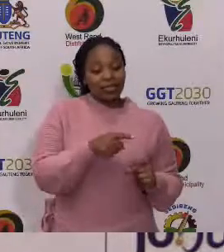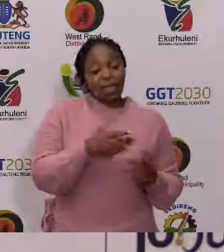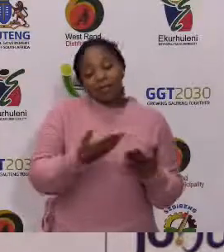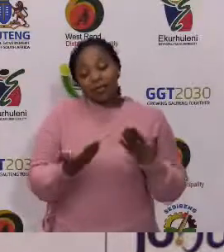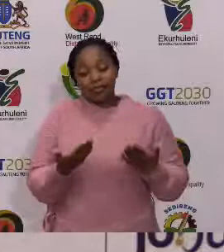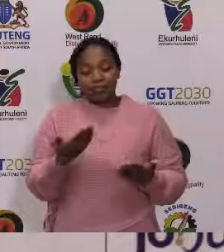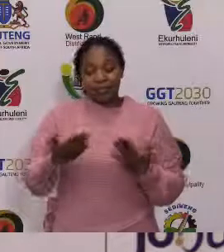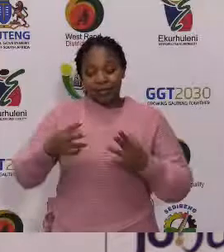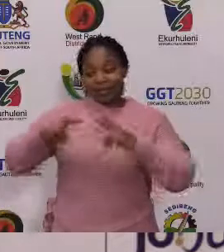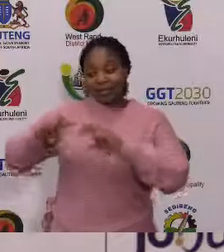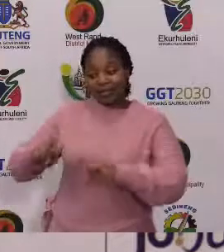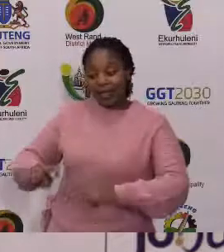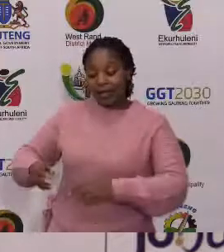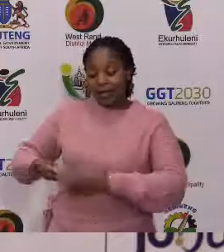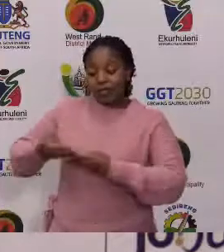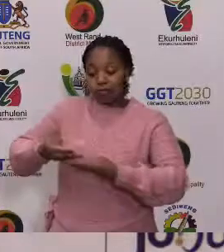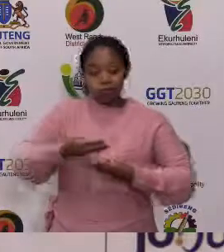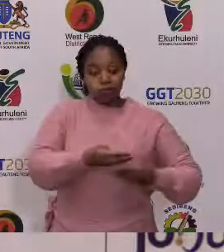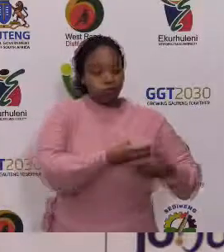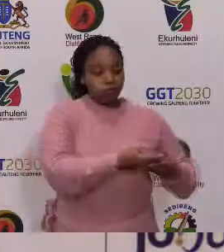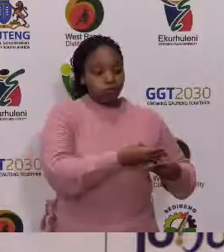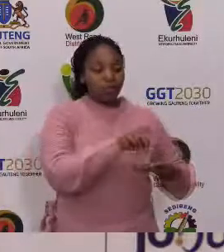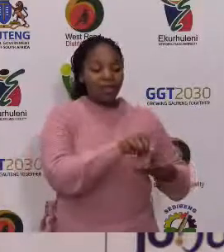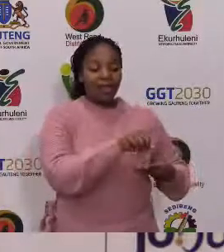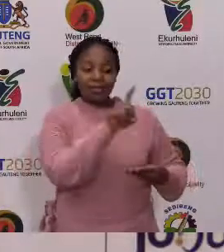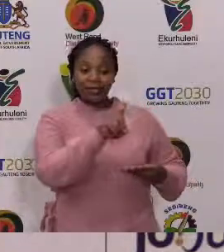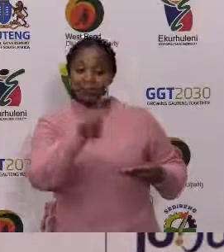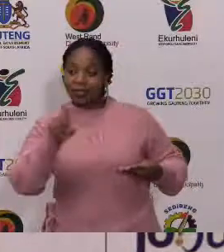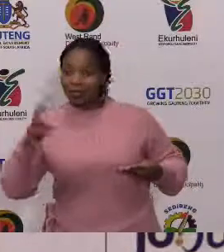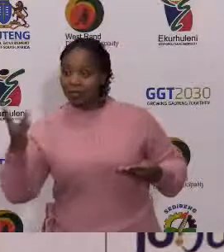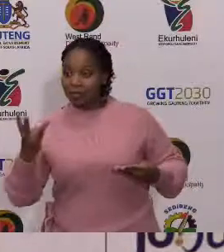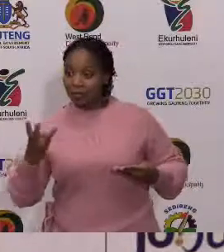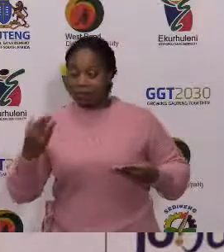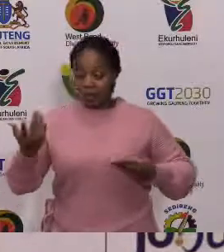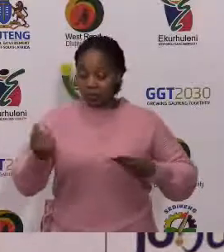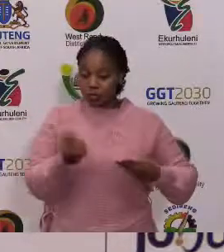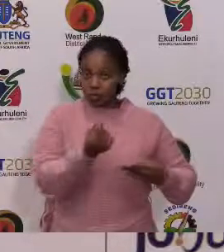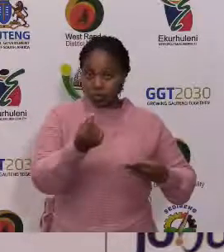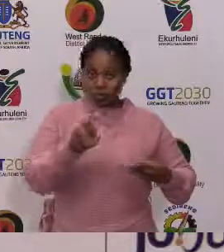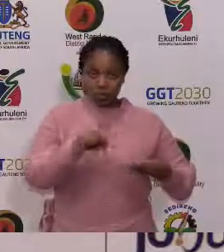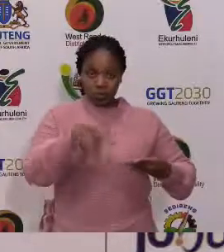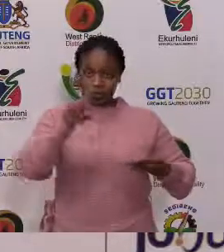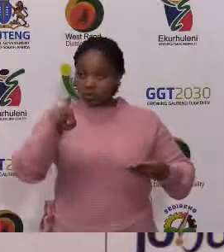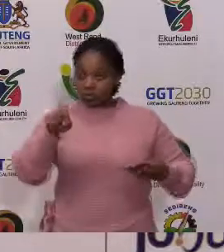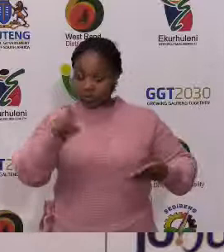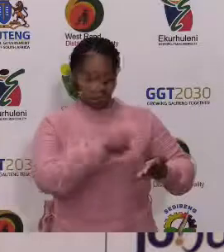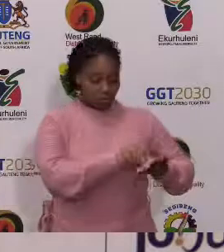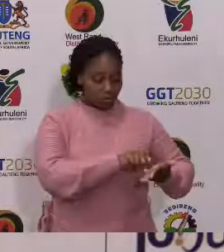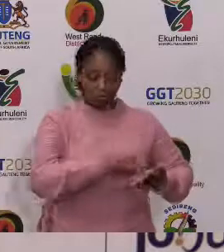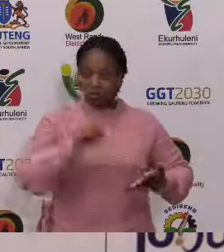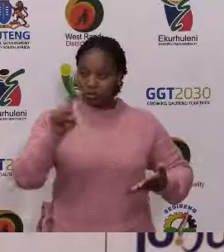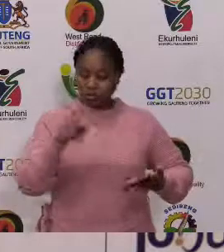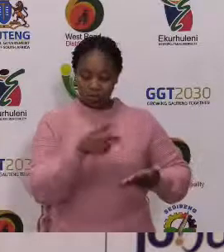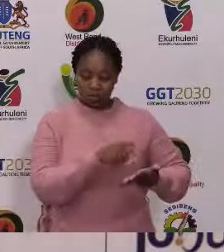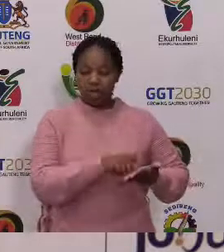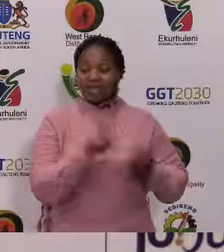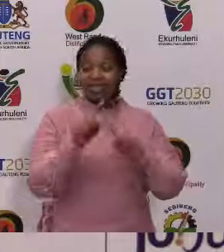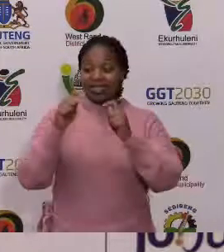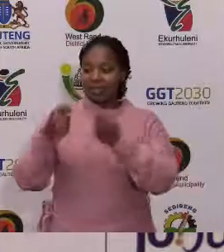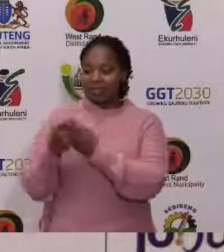today, which was done by the team with a